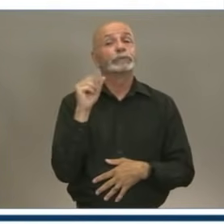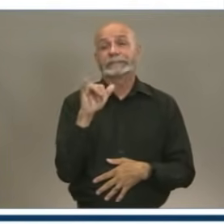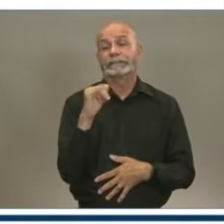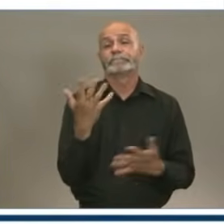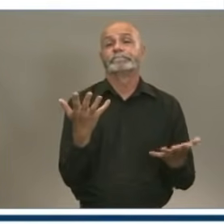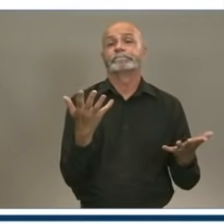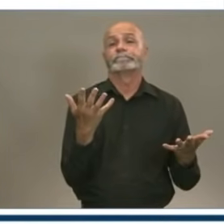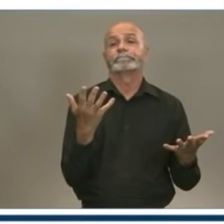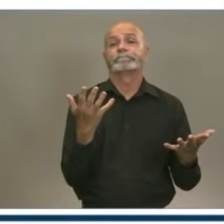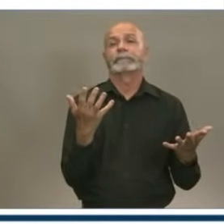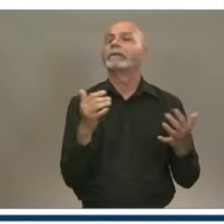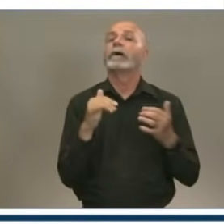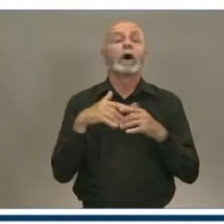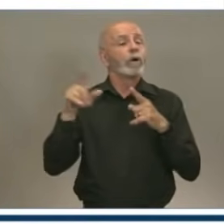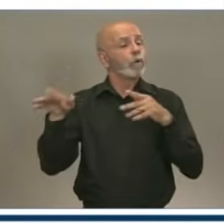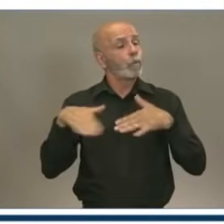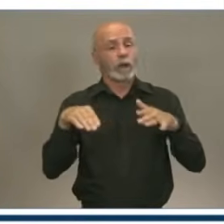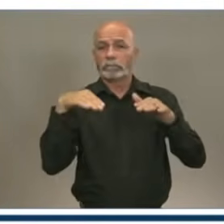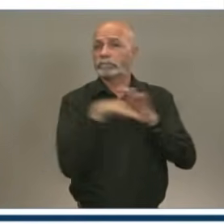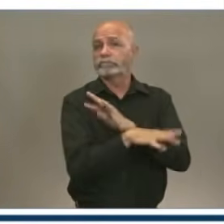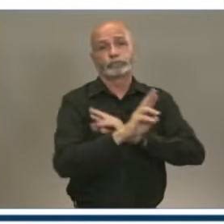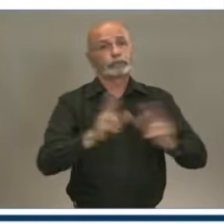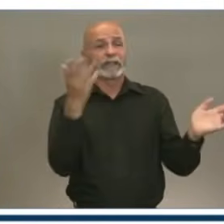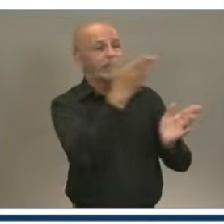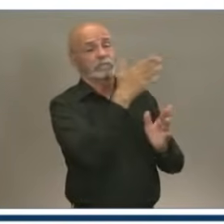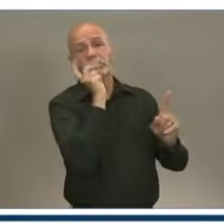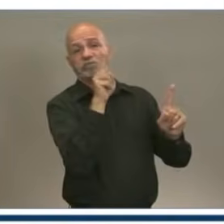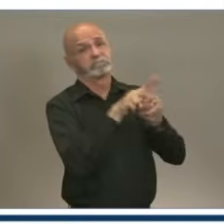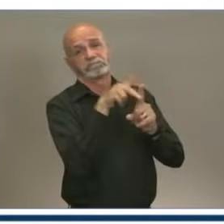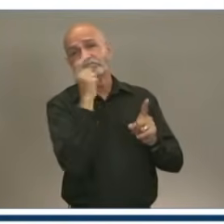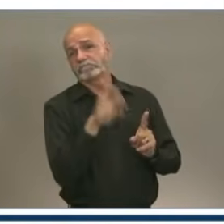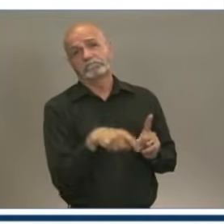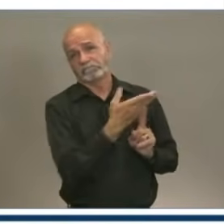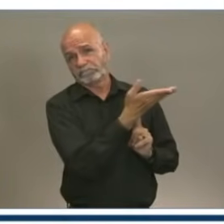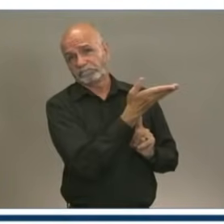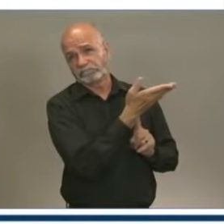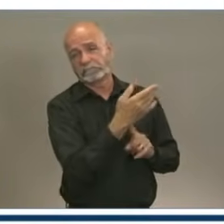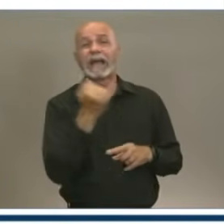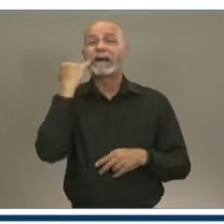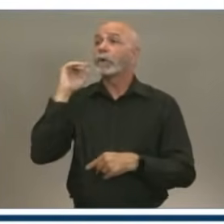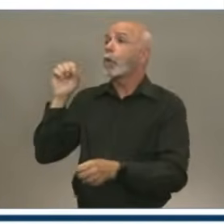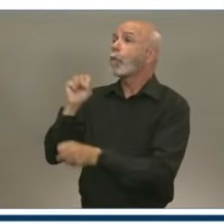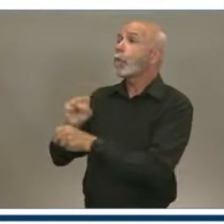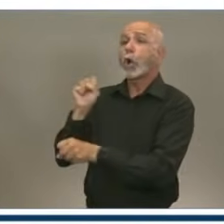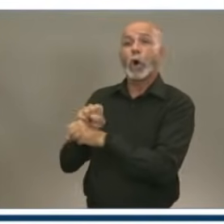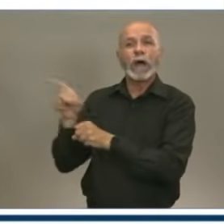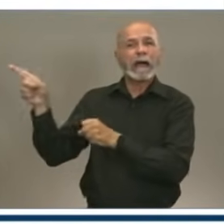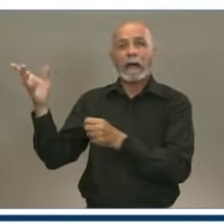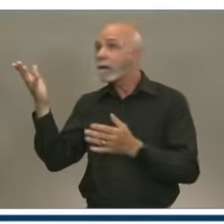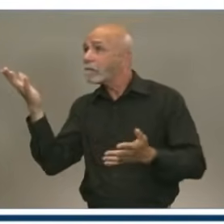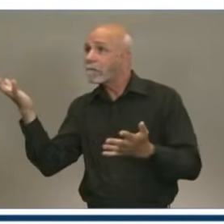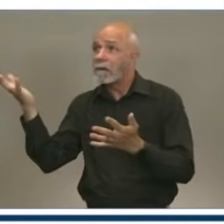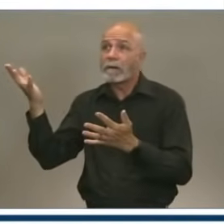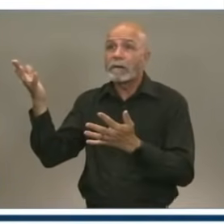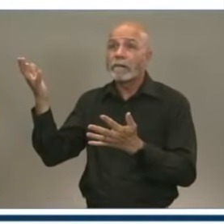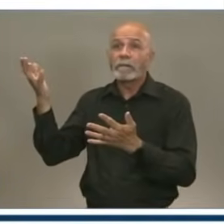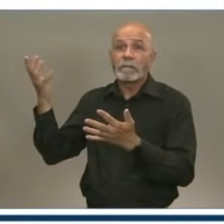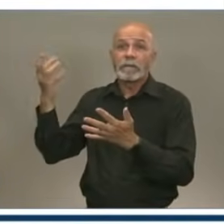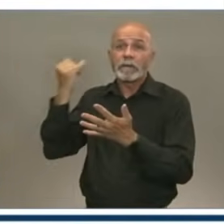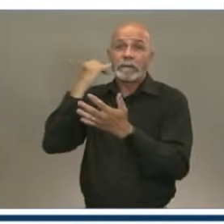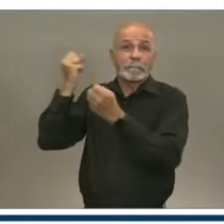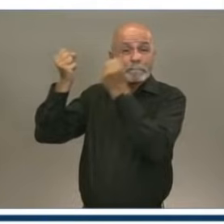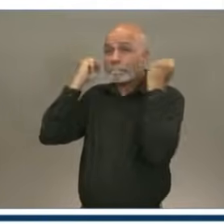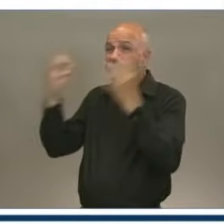that walk-in concept. We're still working with various workplaces, which they have typically have younger